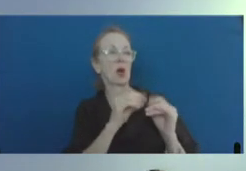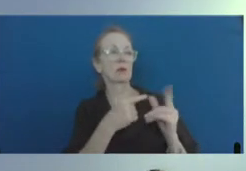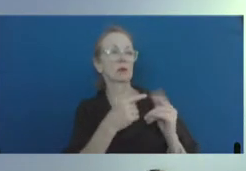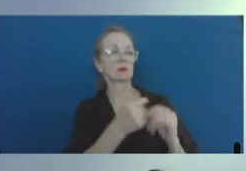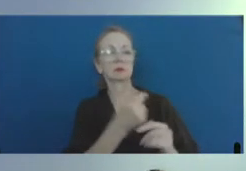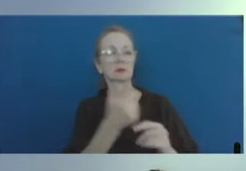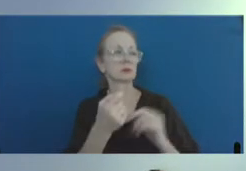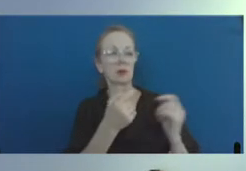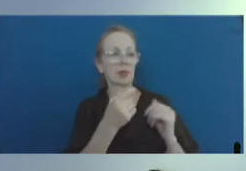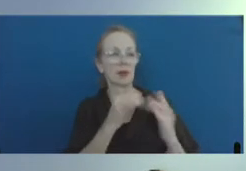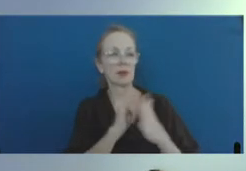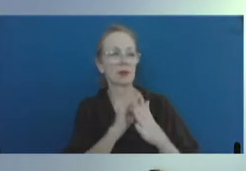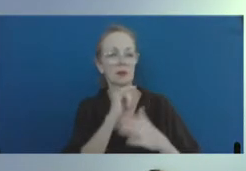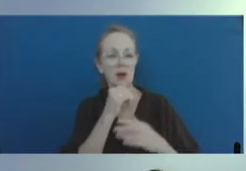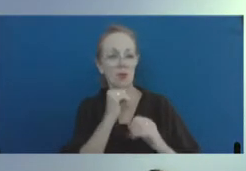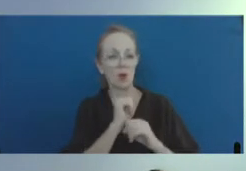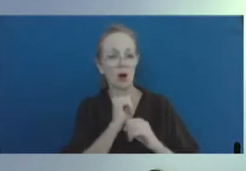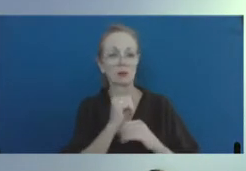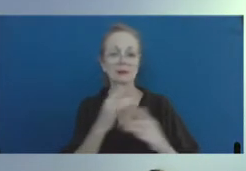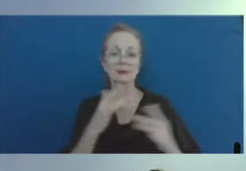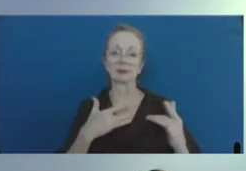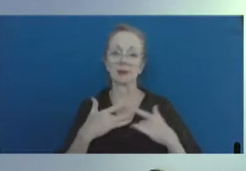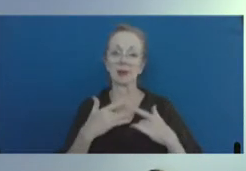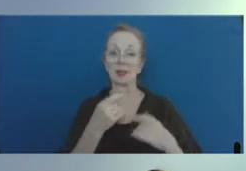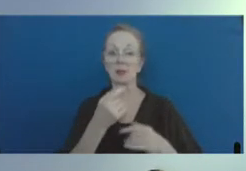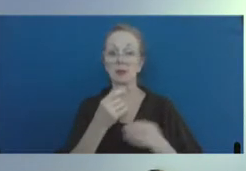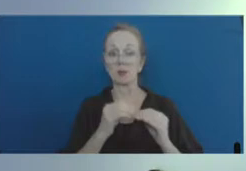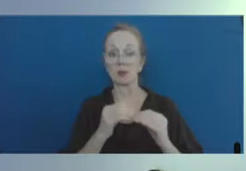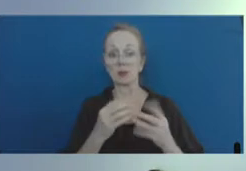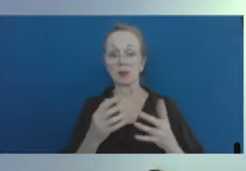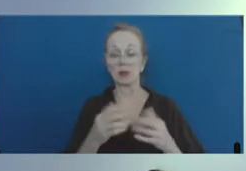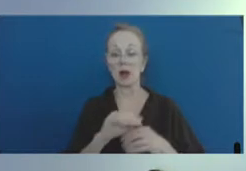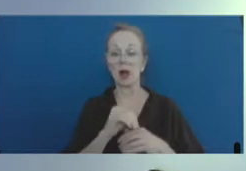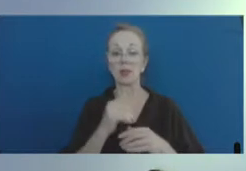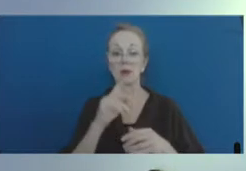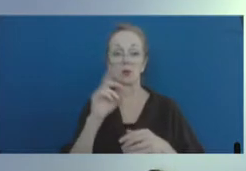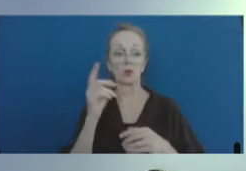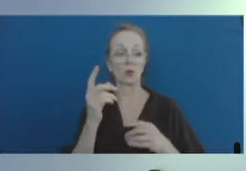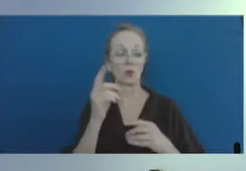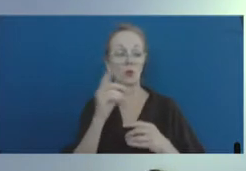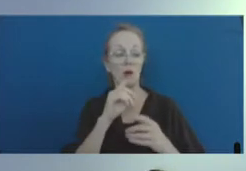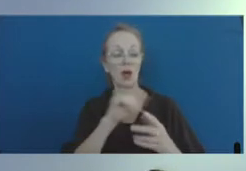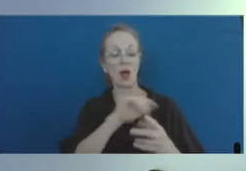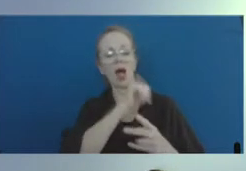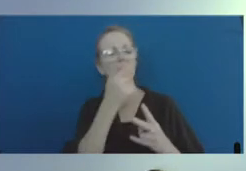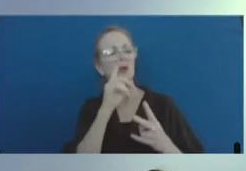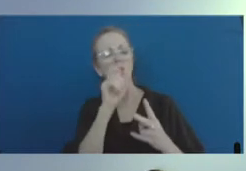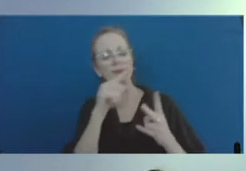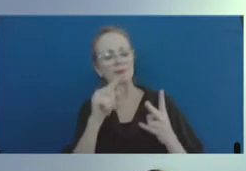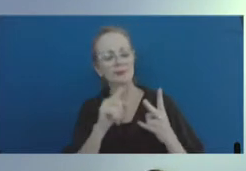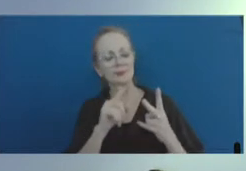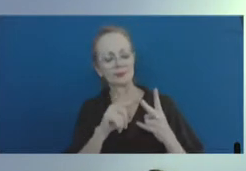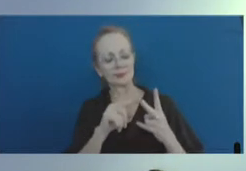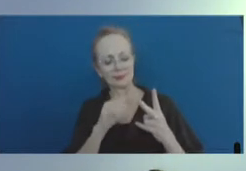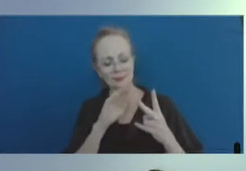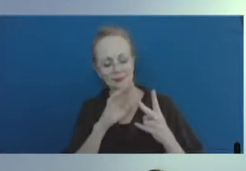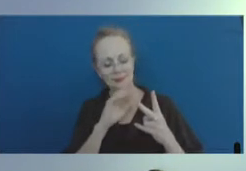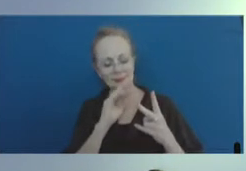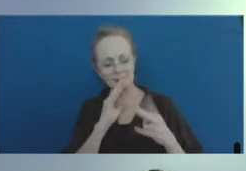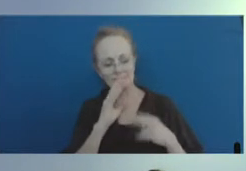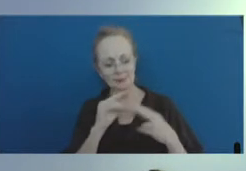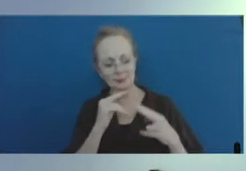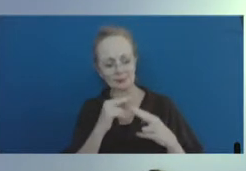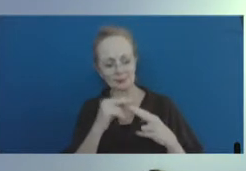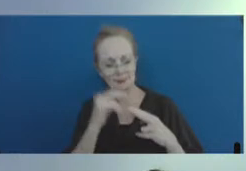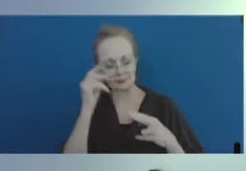And that concerns me a little bit. The other question I had was roughly, and we talked about this a little